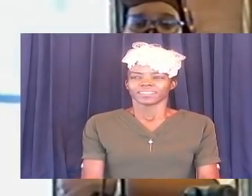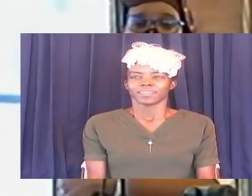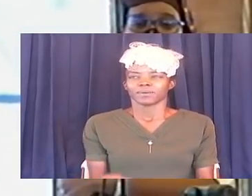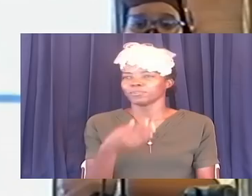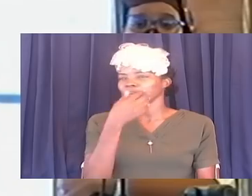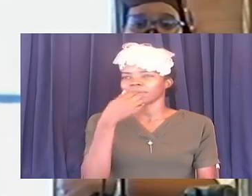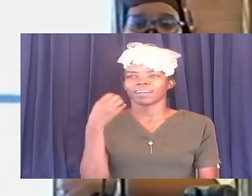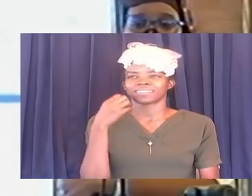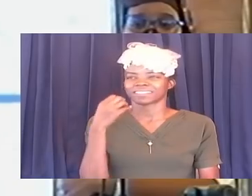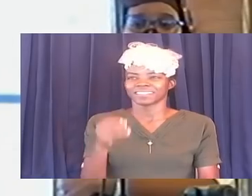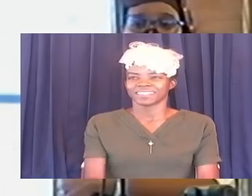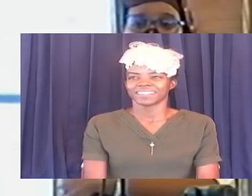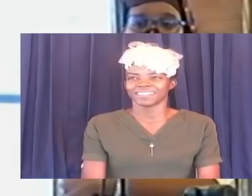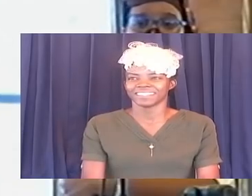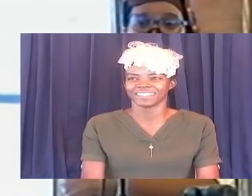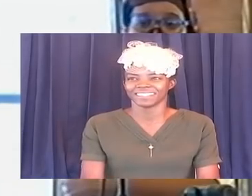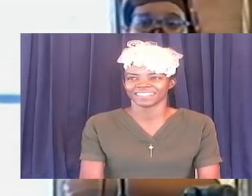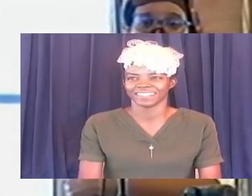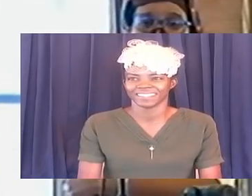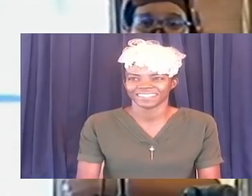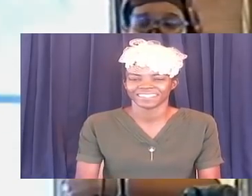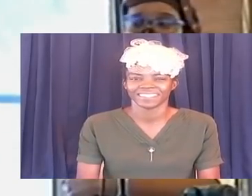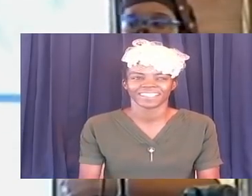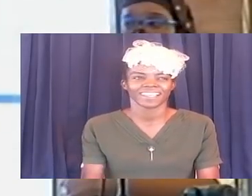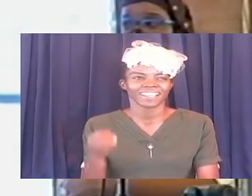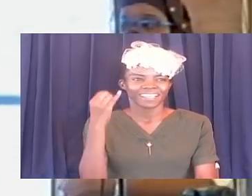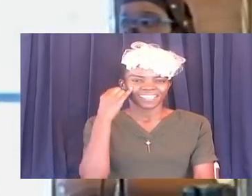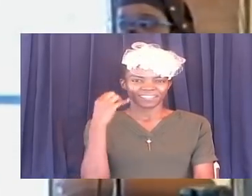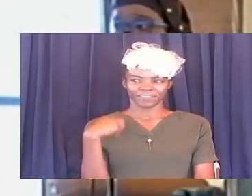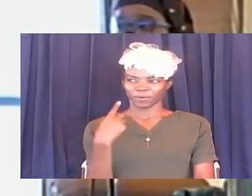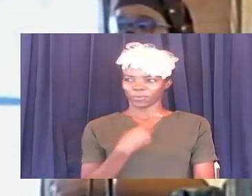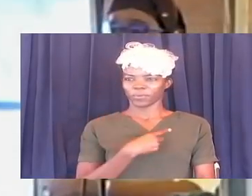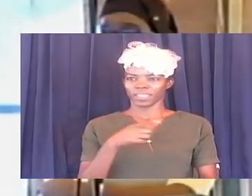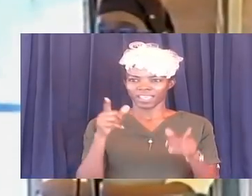And if we look closely